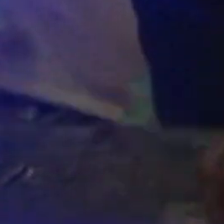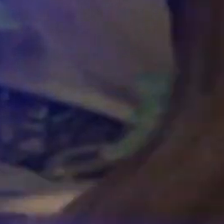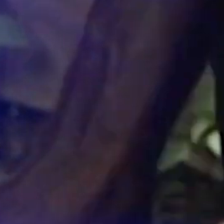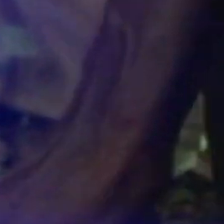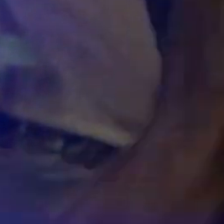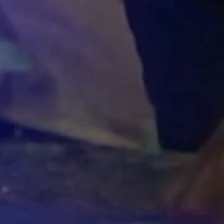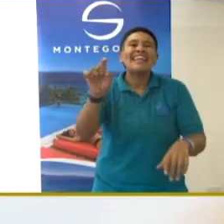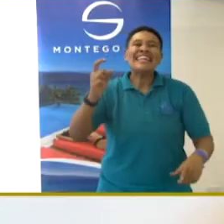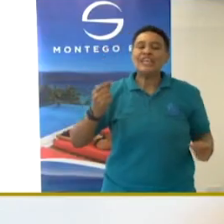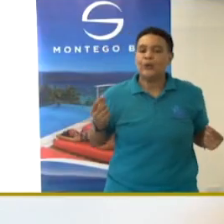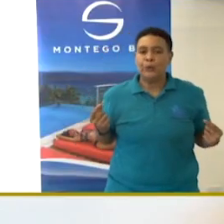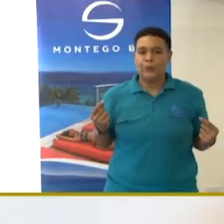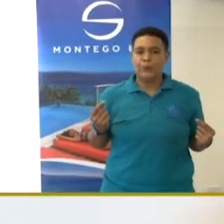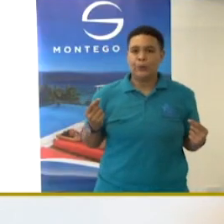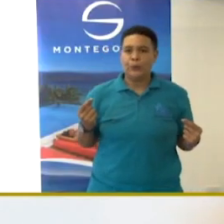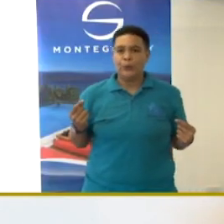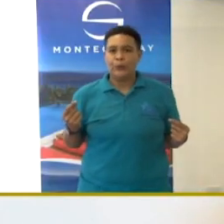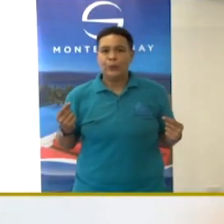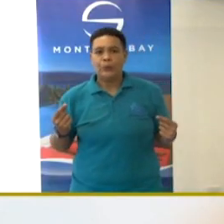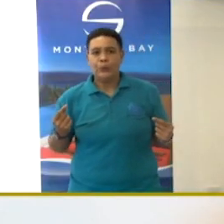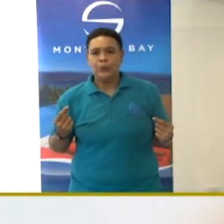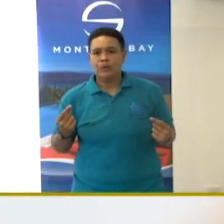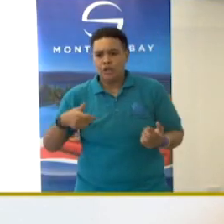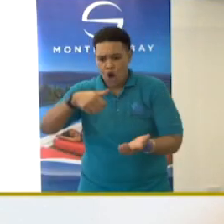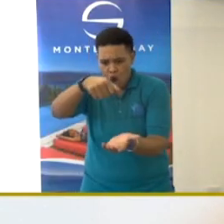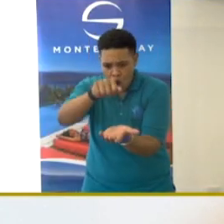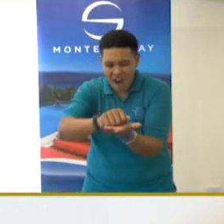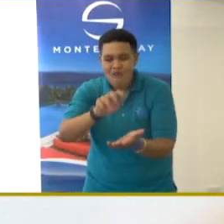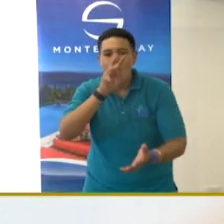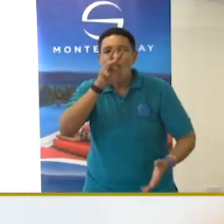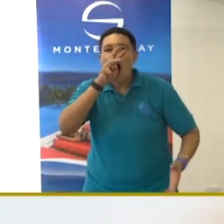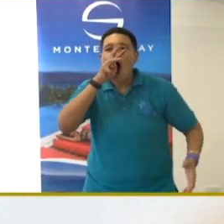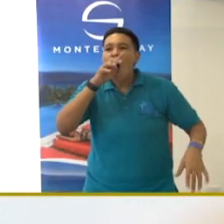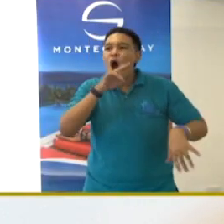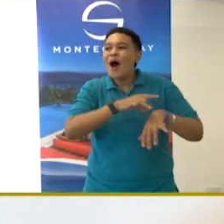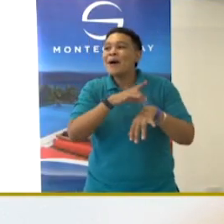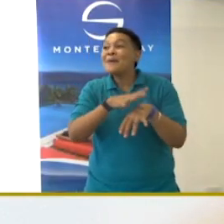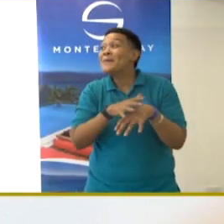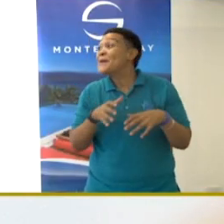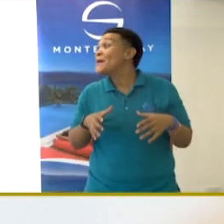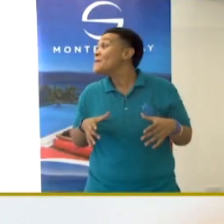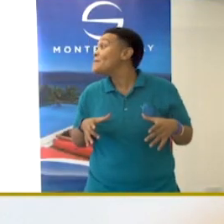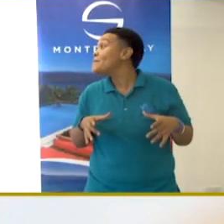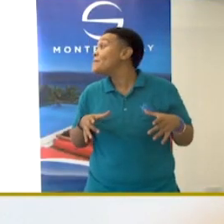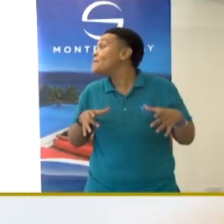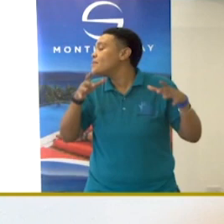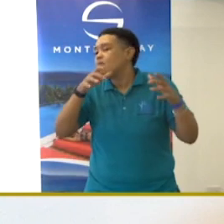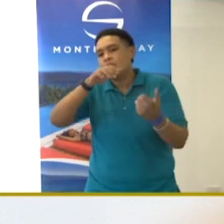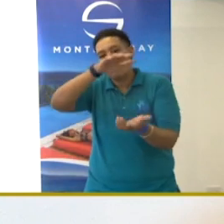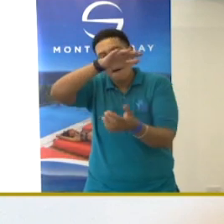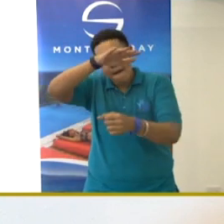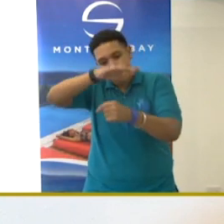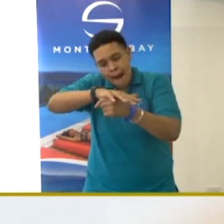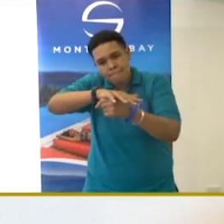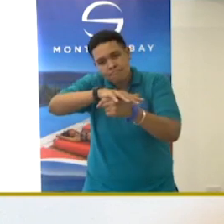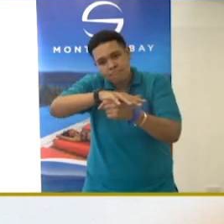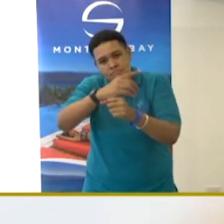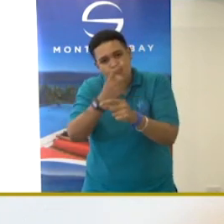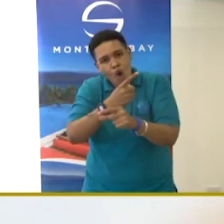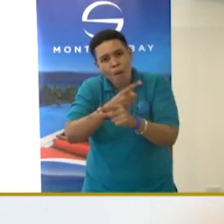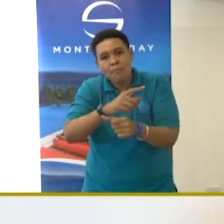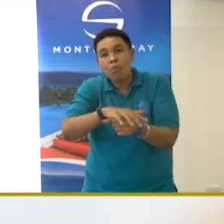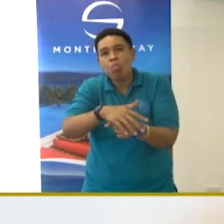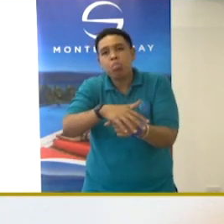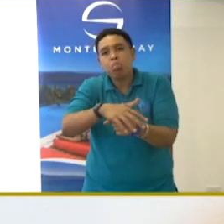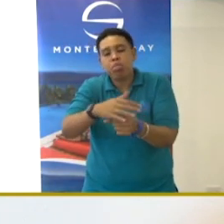to prevent breeding. Tightly cover our water drums, so secure our water storage tanks. The